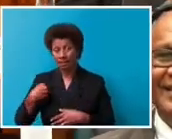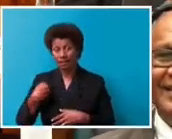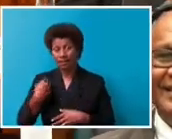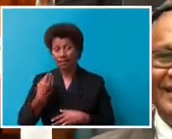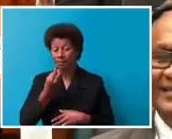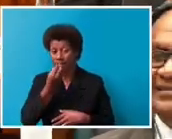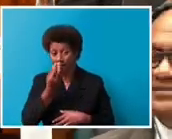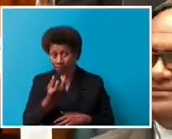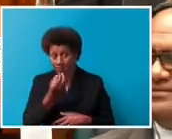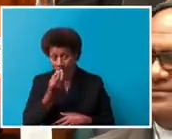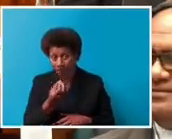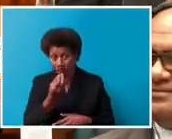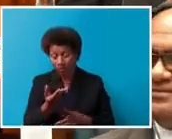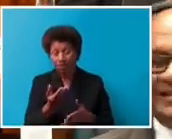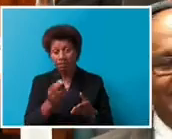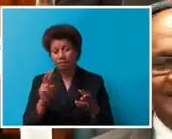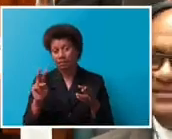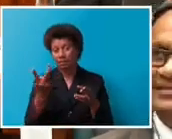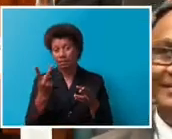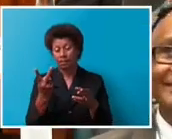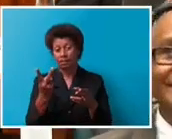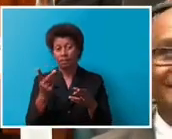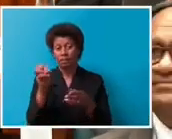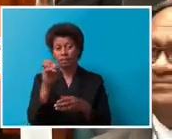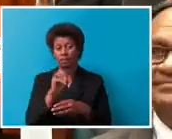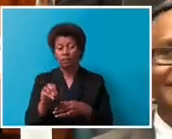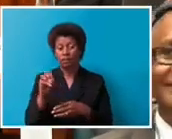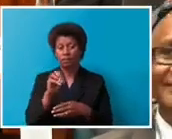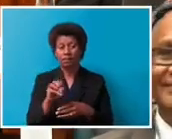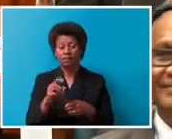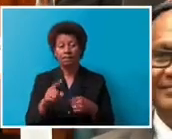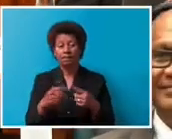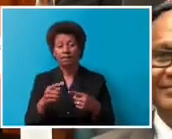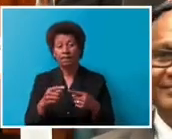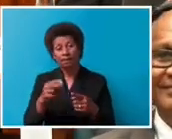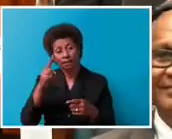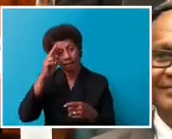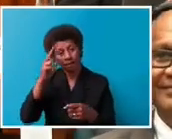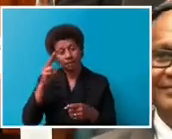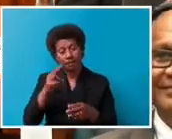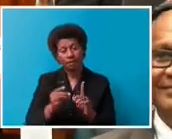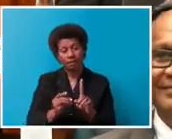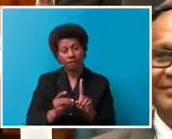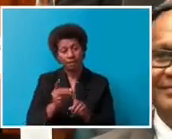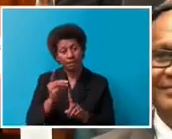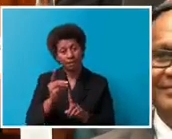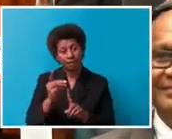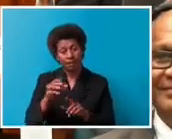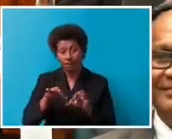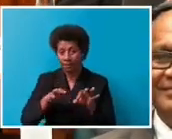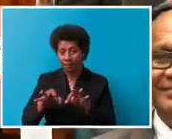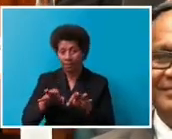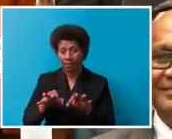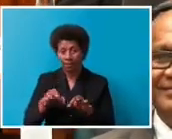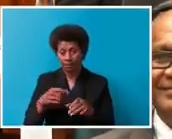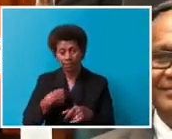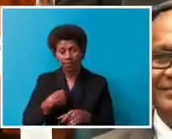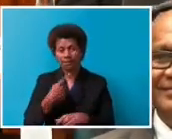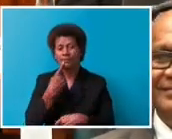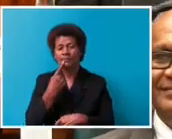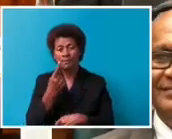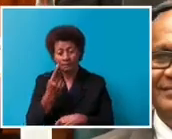2nd October about the National Development Plan. And all I'm saying, Mr. Speaker,